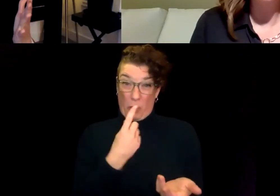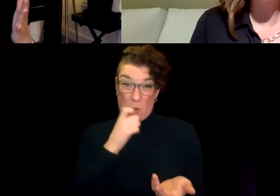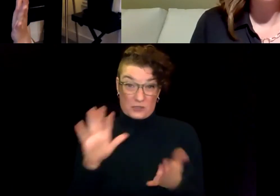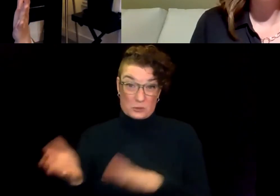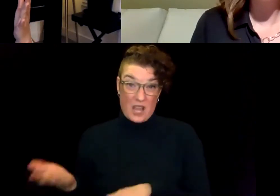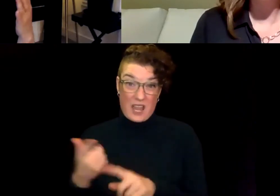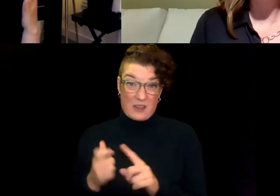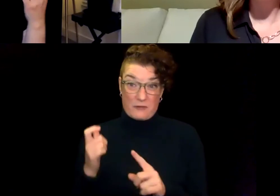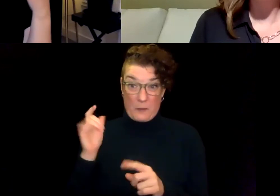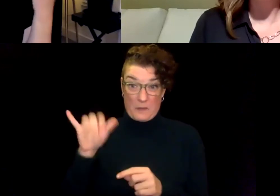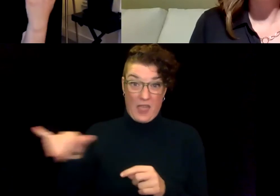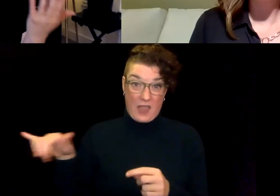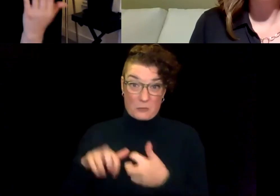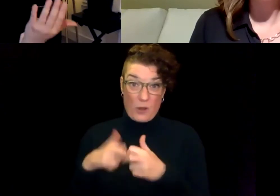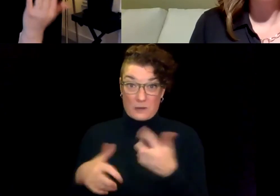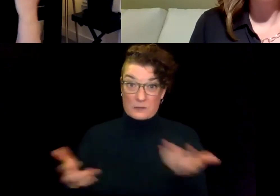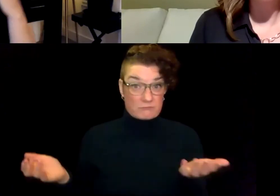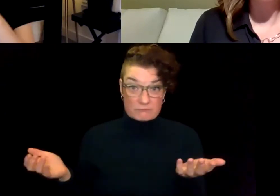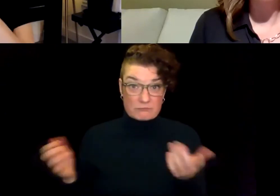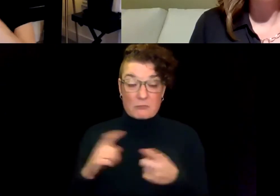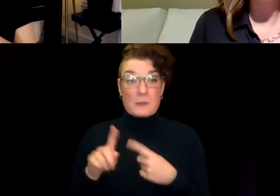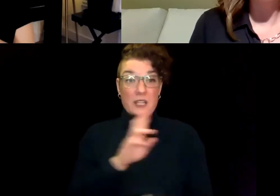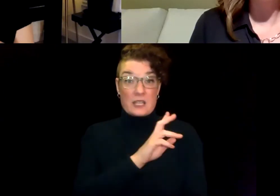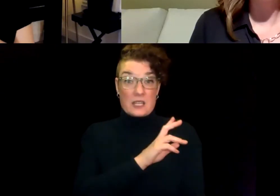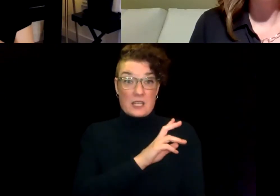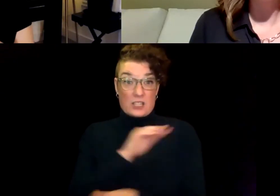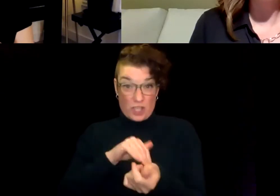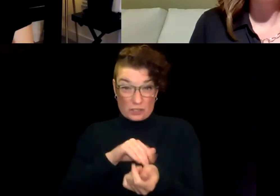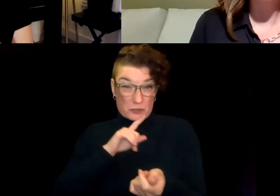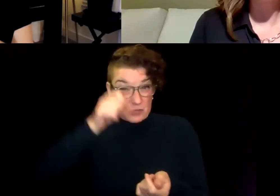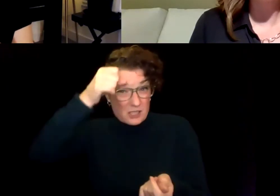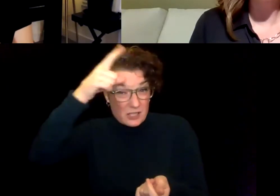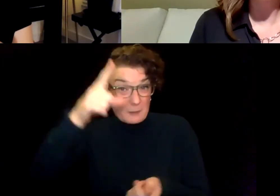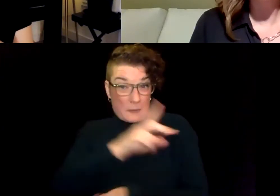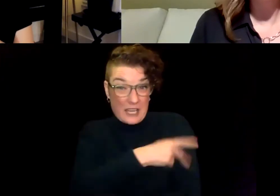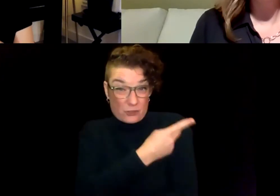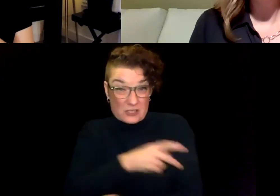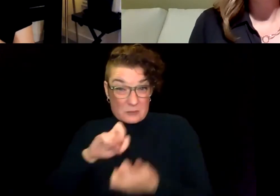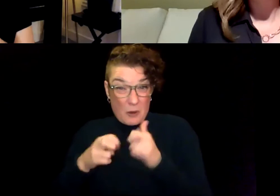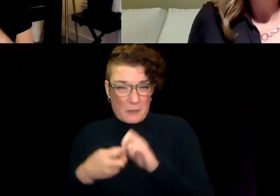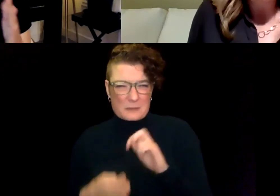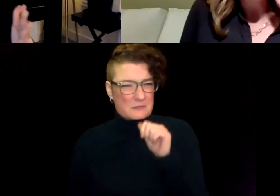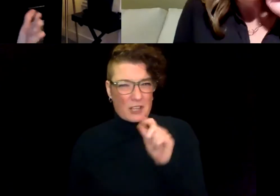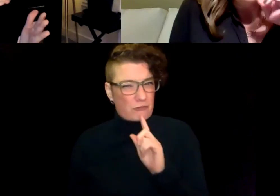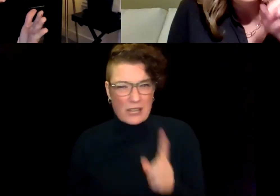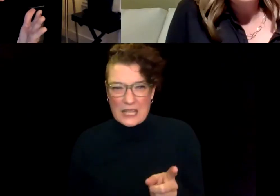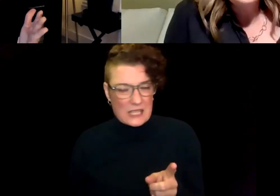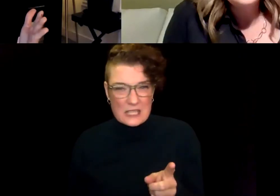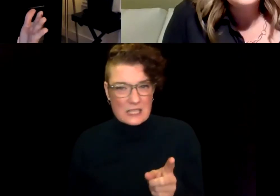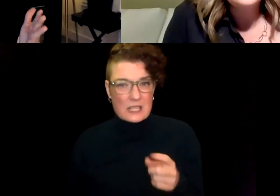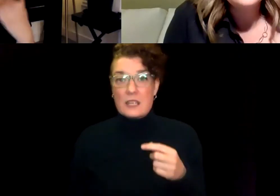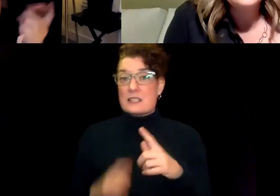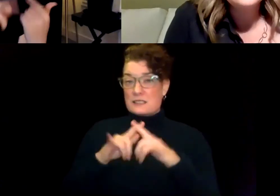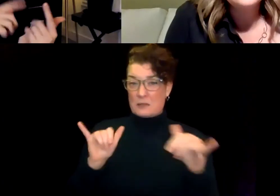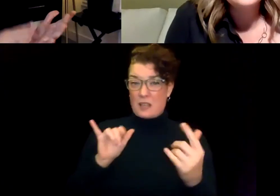right? But I don't think doctors really know the problems patients have, like not really. I don't think we really know